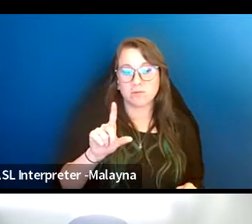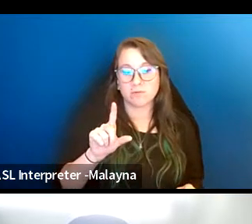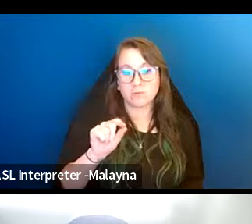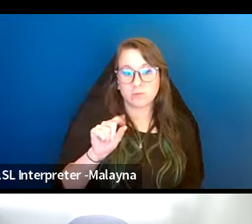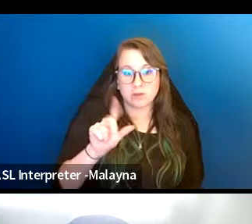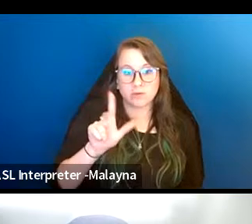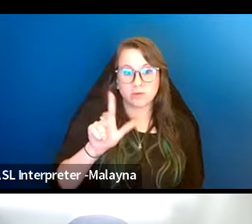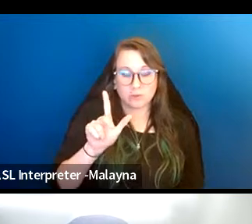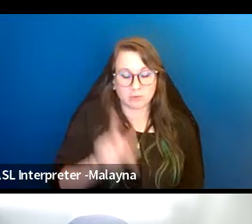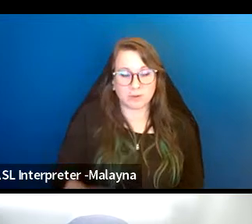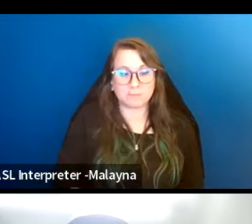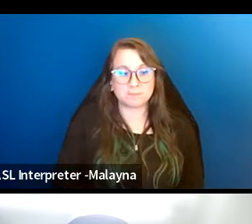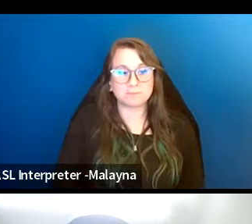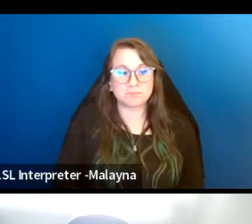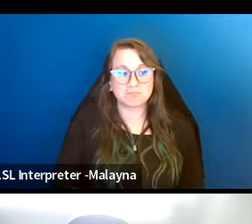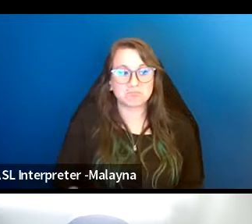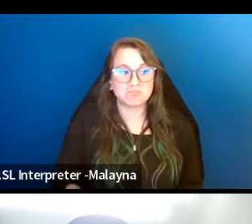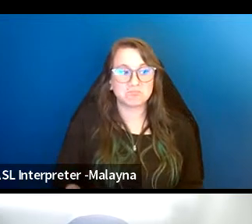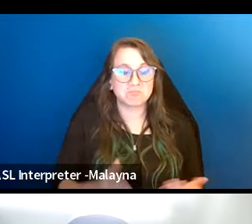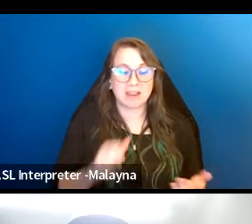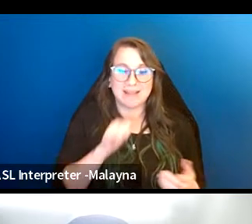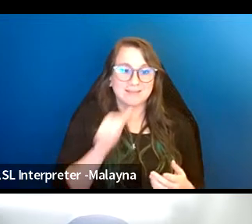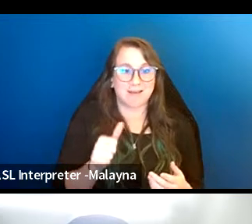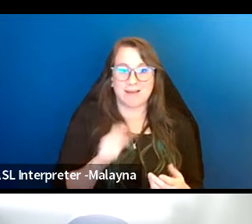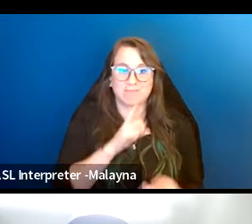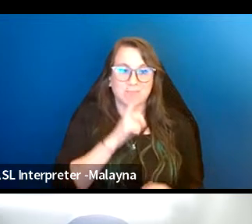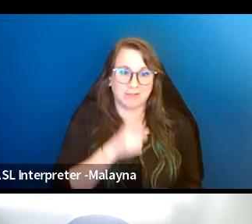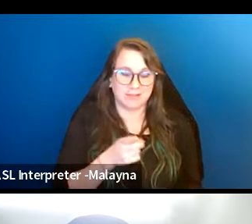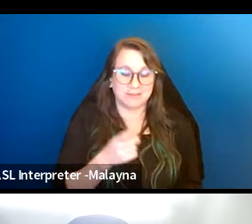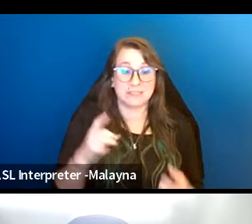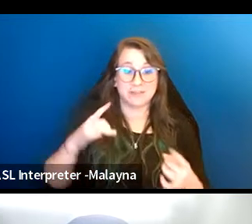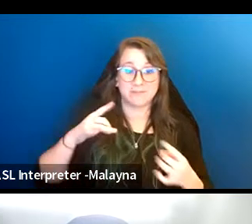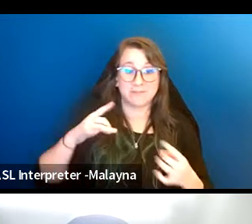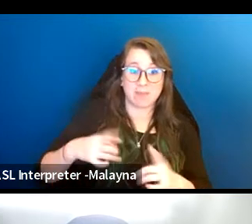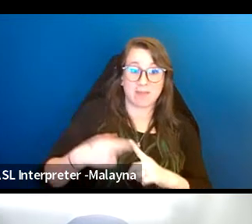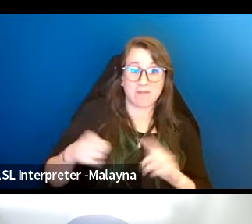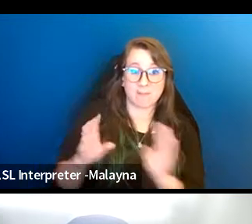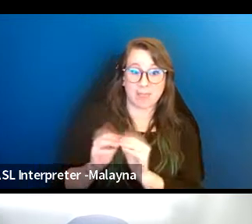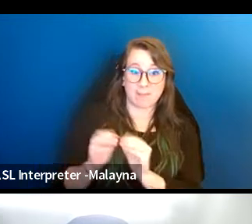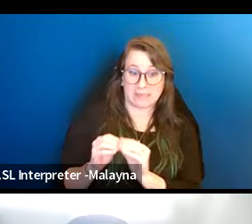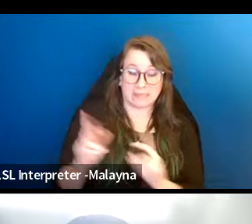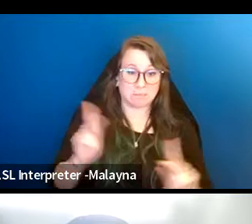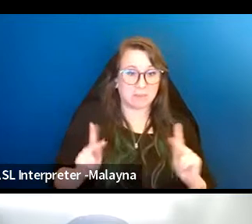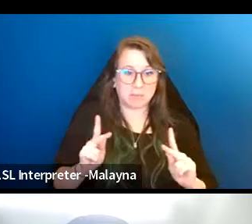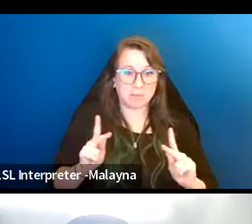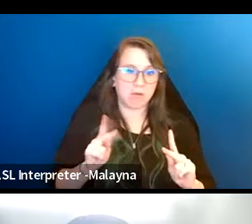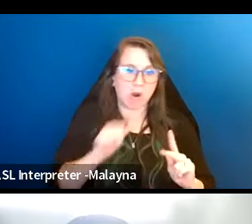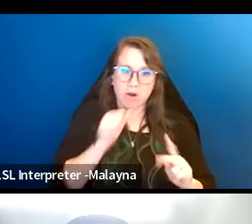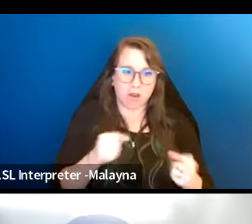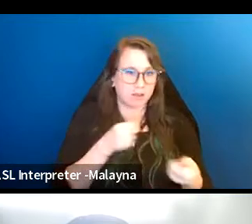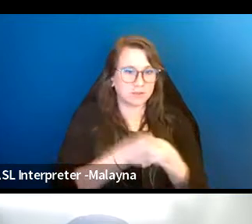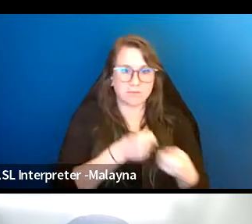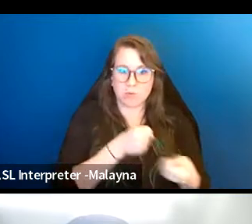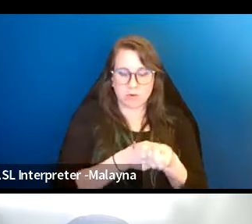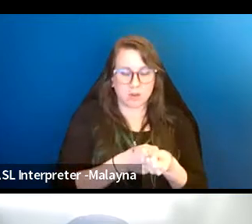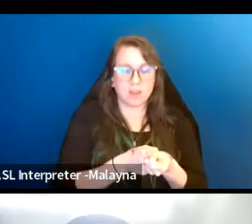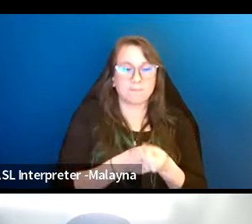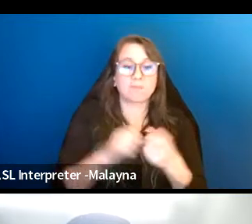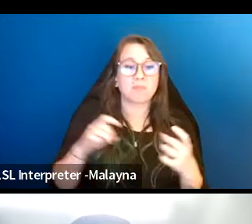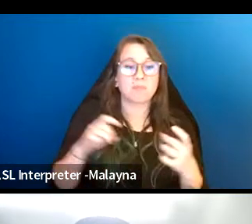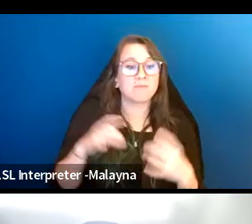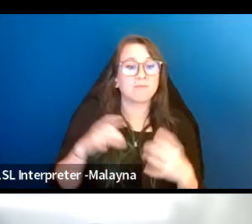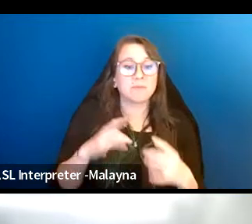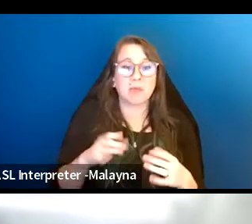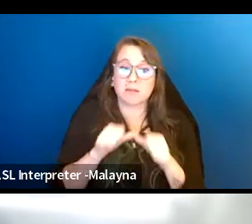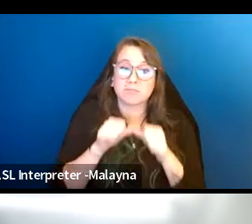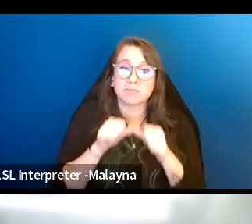2023, and it's not practical. So the feedback that I received from the meeting is that people are not in support of it. And the feedback I